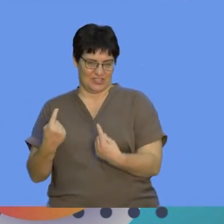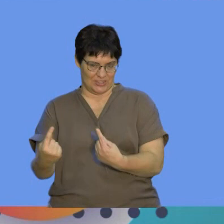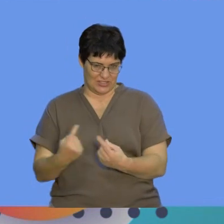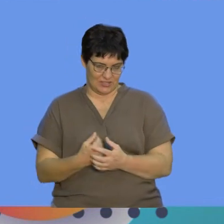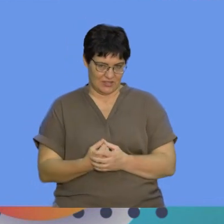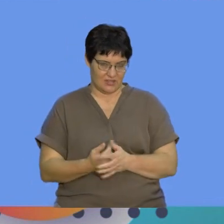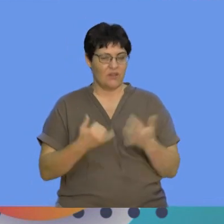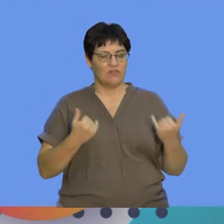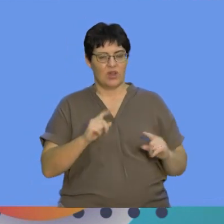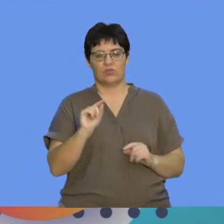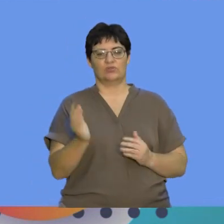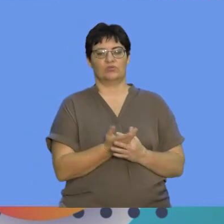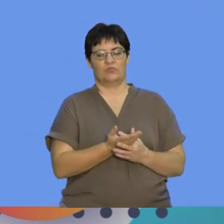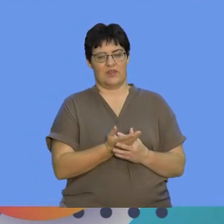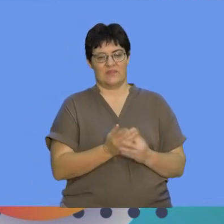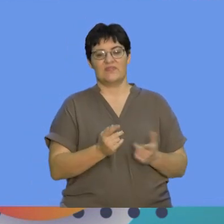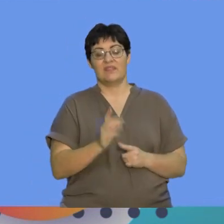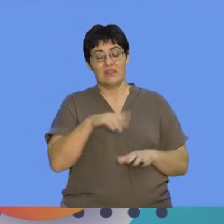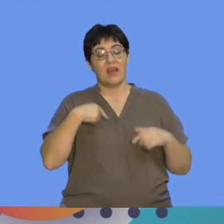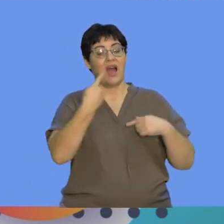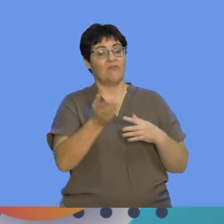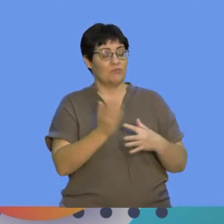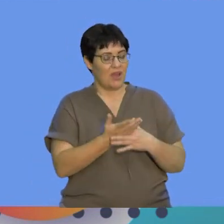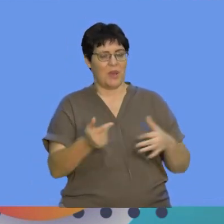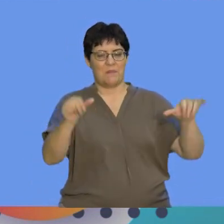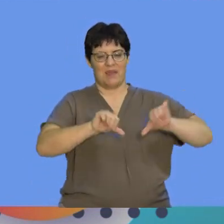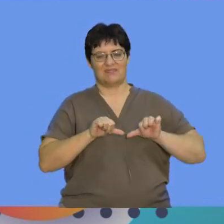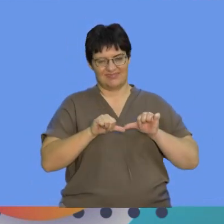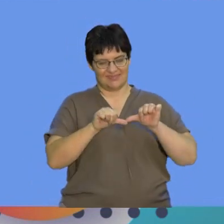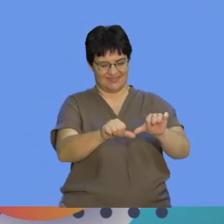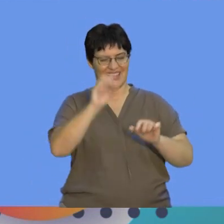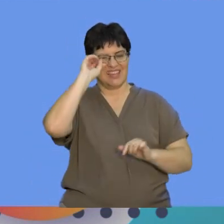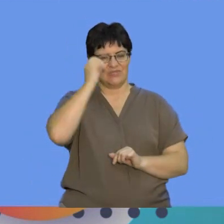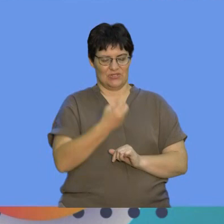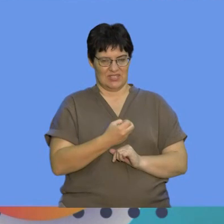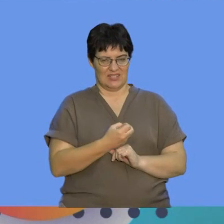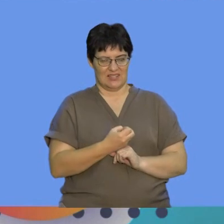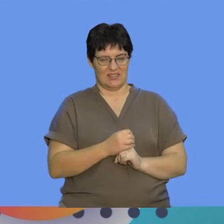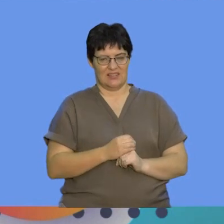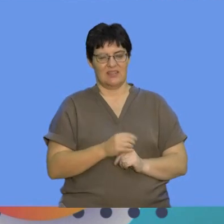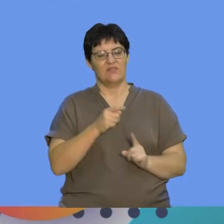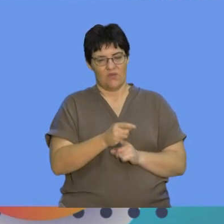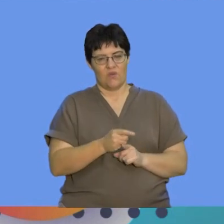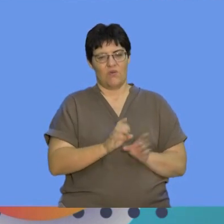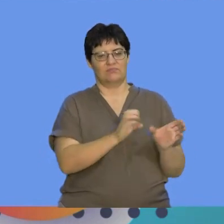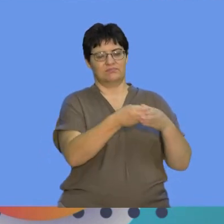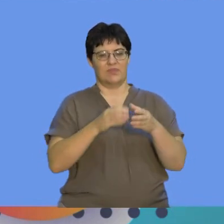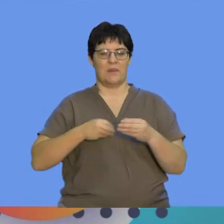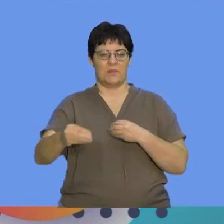short breather, and then we continue discussing our, very interesting, aspects of classification of matter. Let's take a short